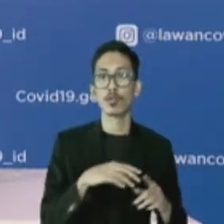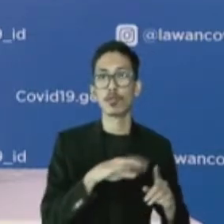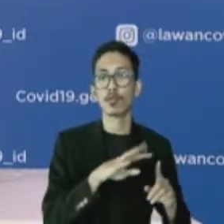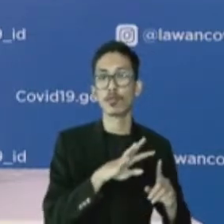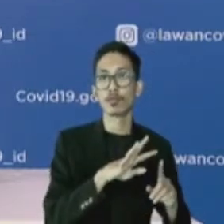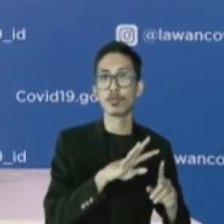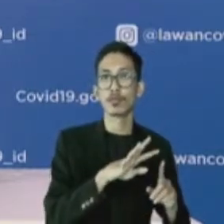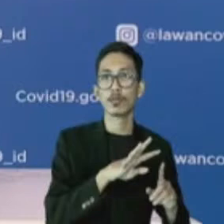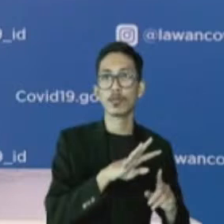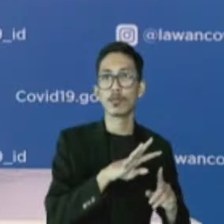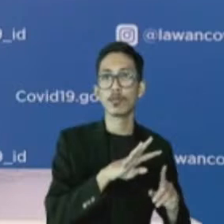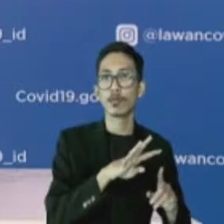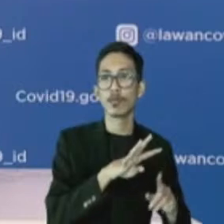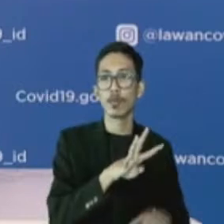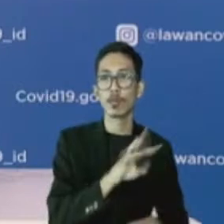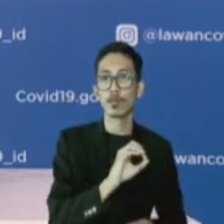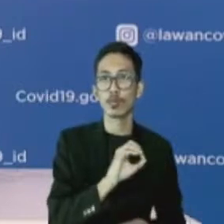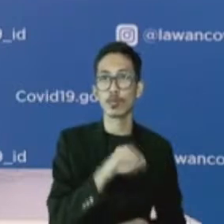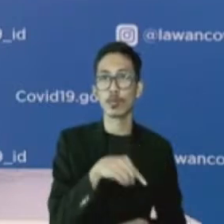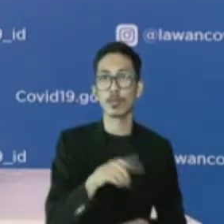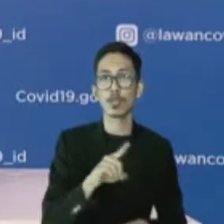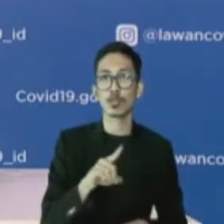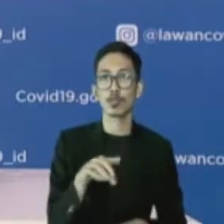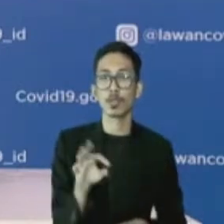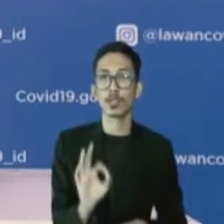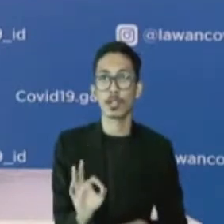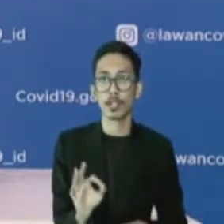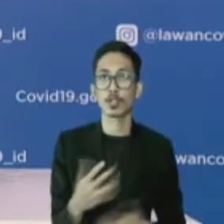14.57% of them have received the first dose, and